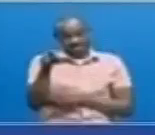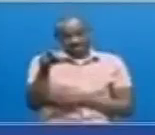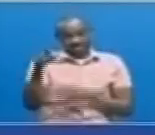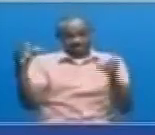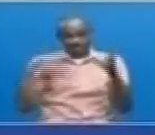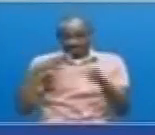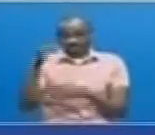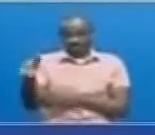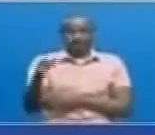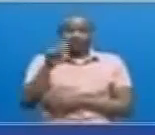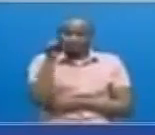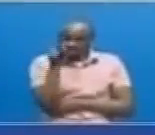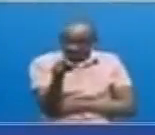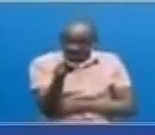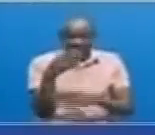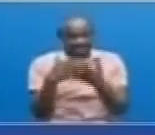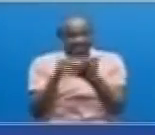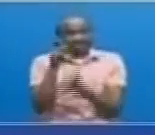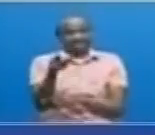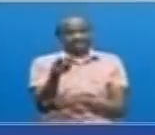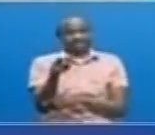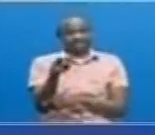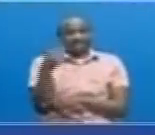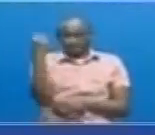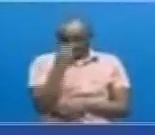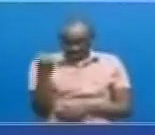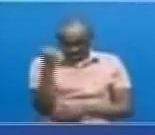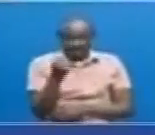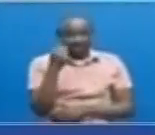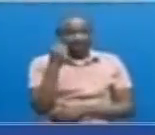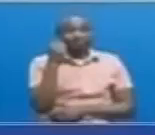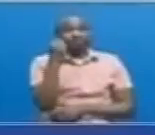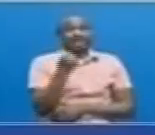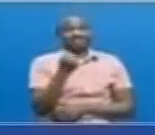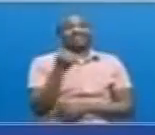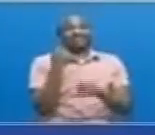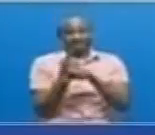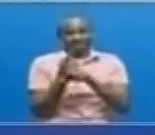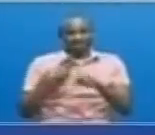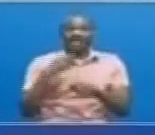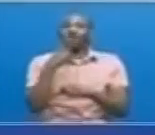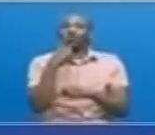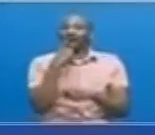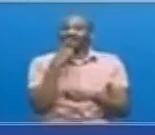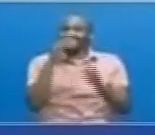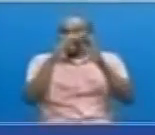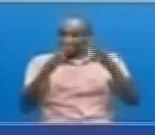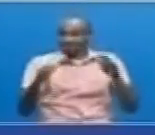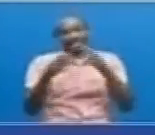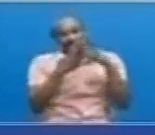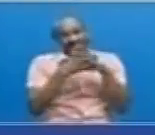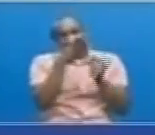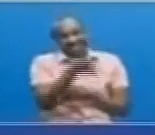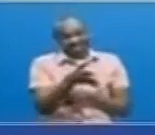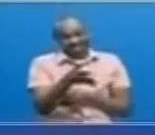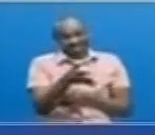since then, I've been part of the network. In May 11, I was at the White House to attend the Emerging